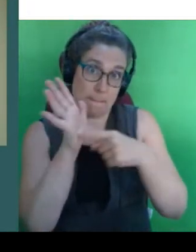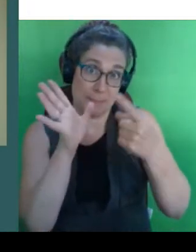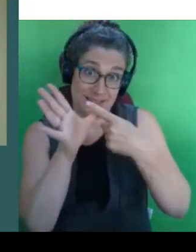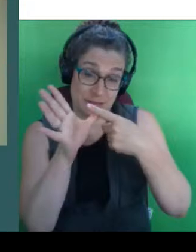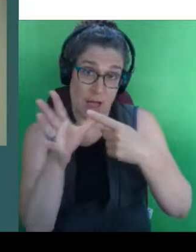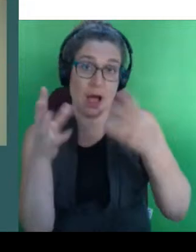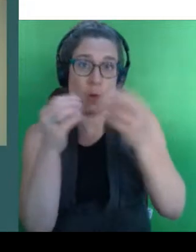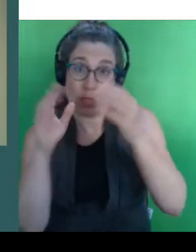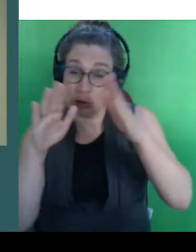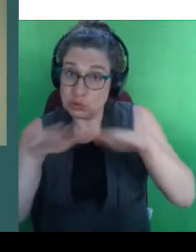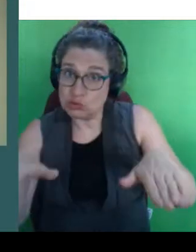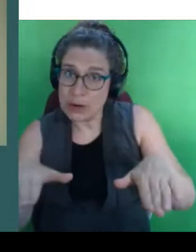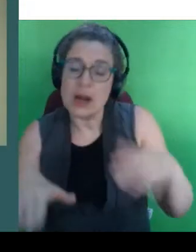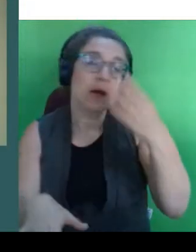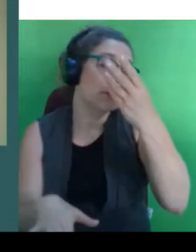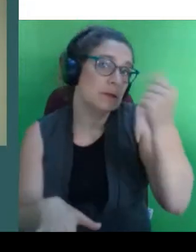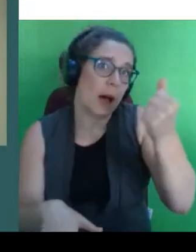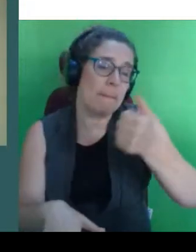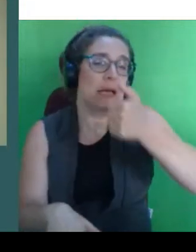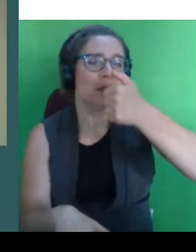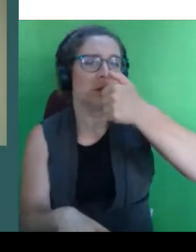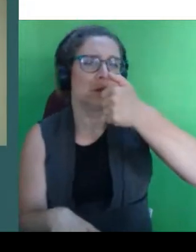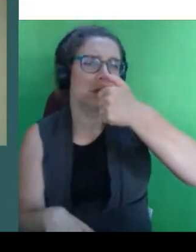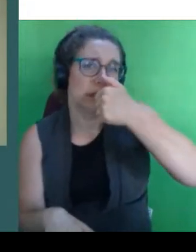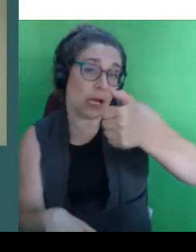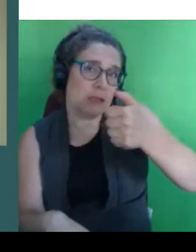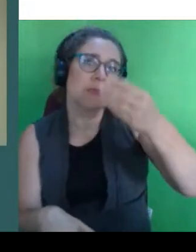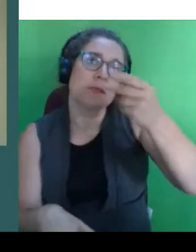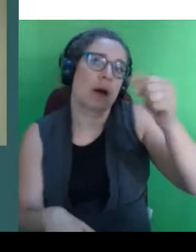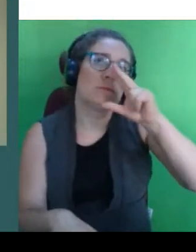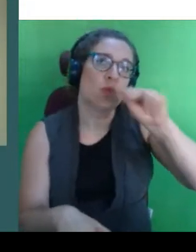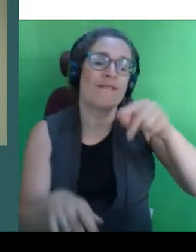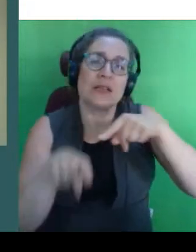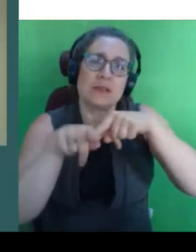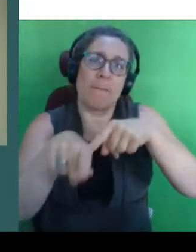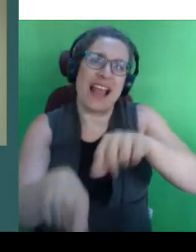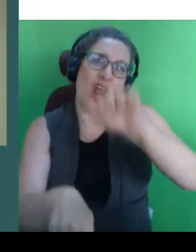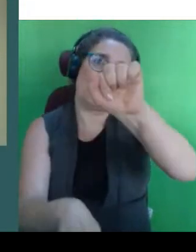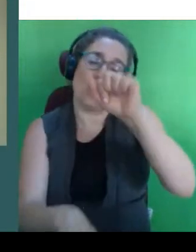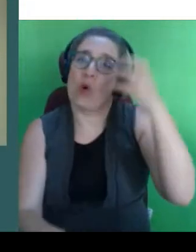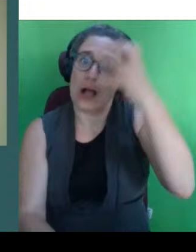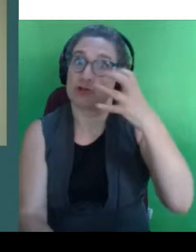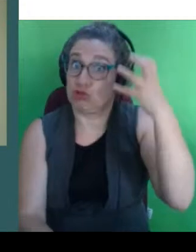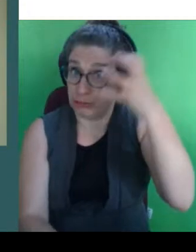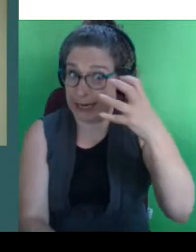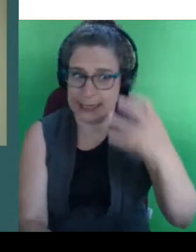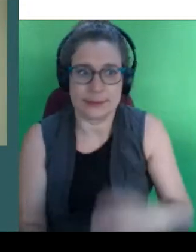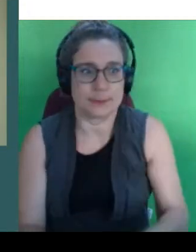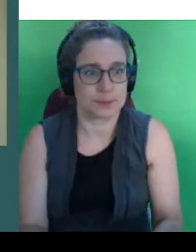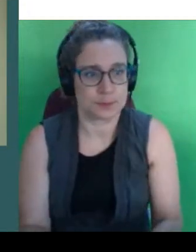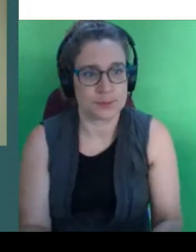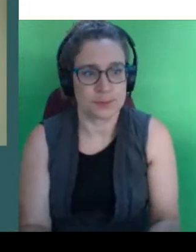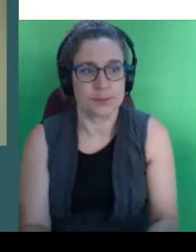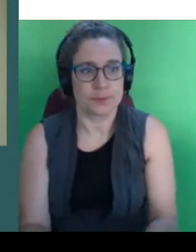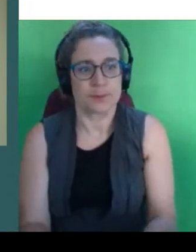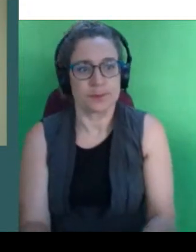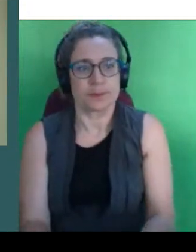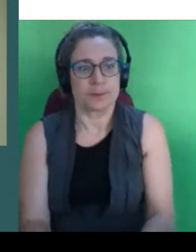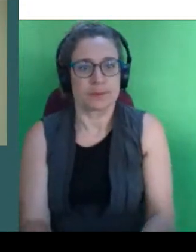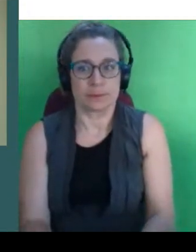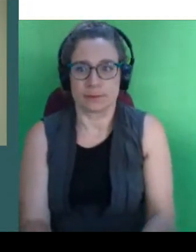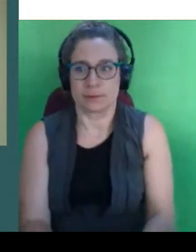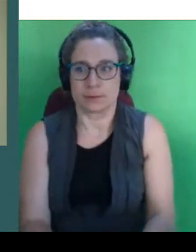places it's 6 and up. It depends a little bit on the license in your country. What you can do is